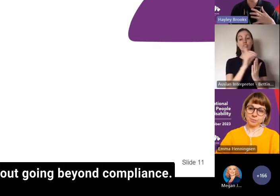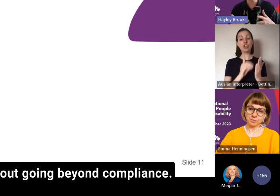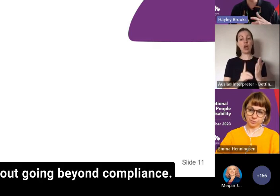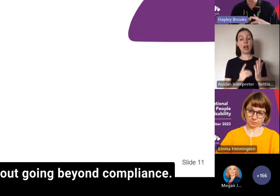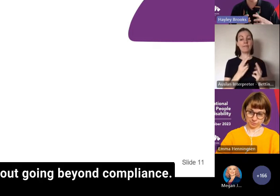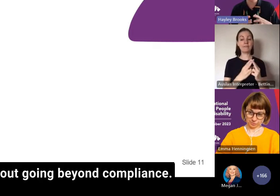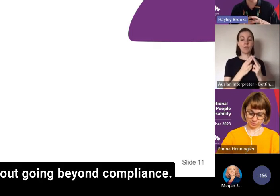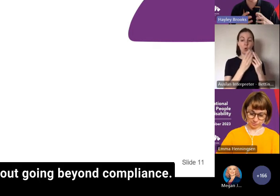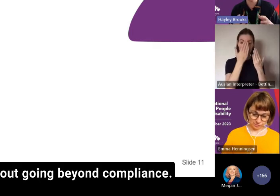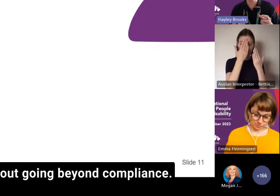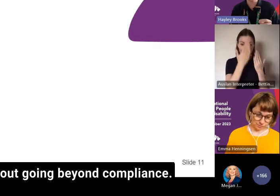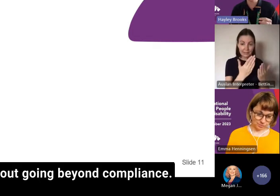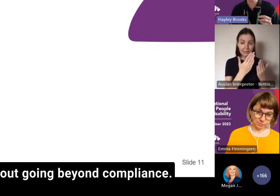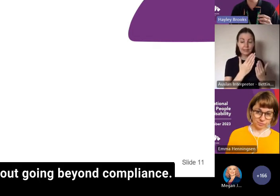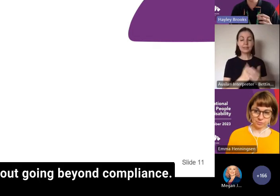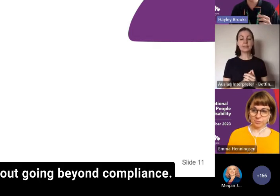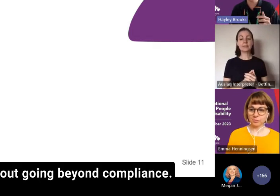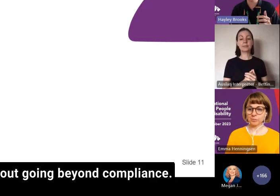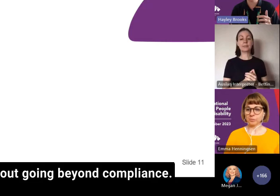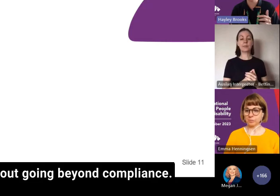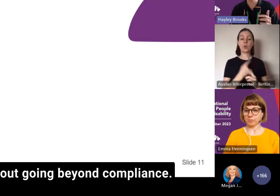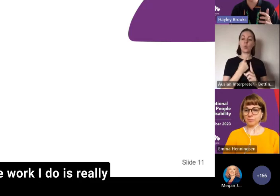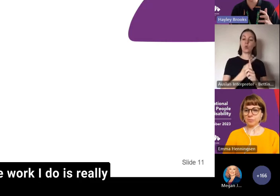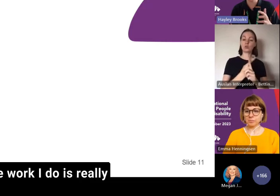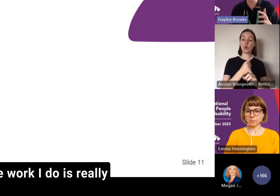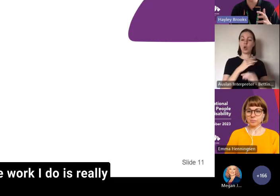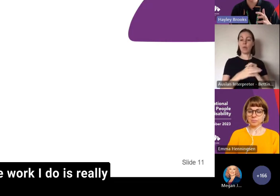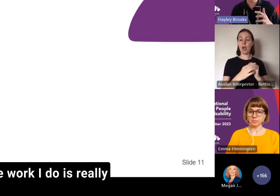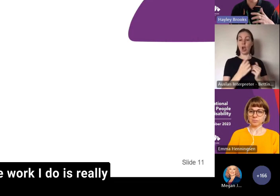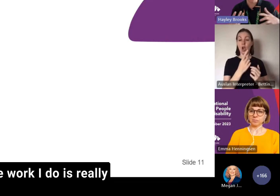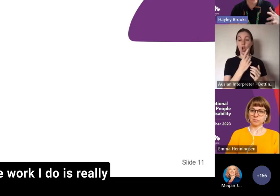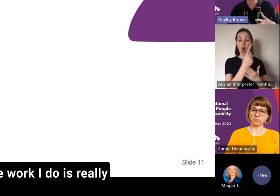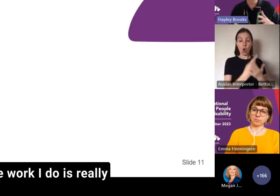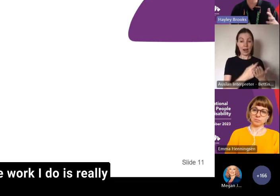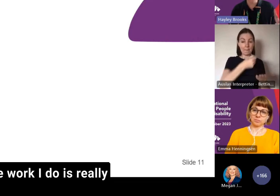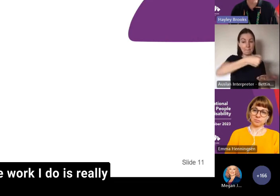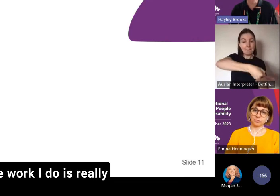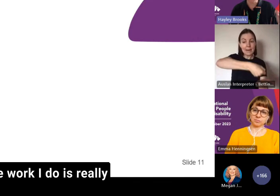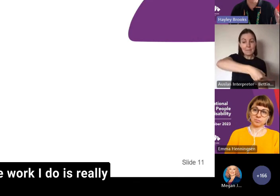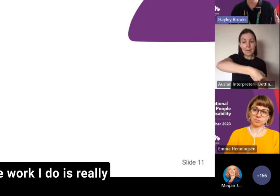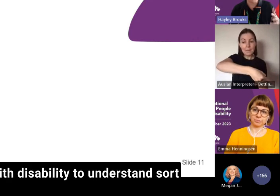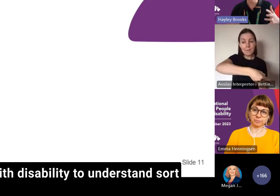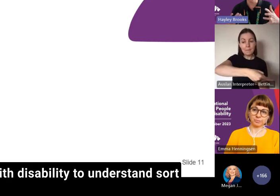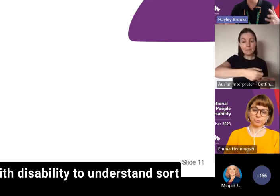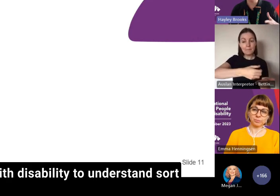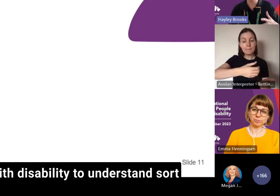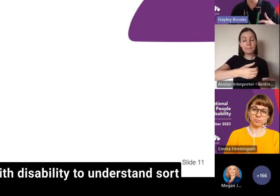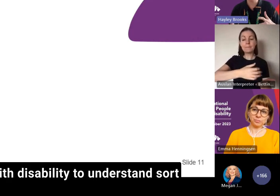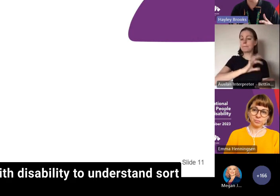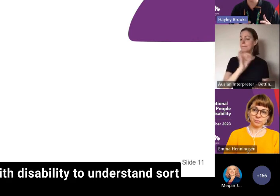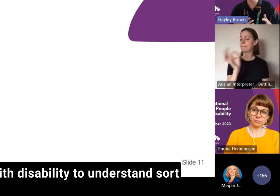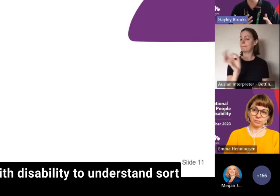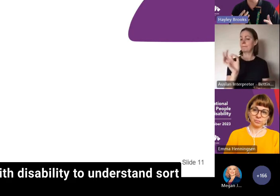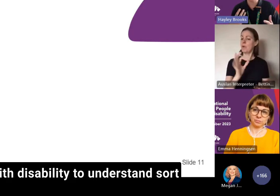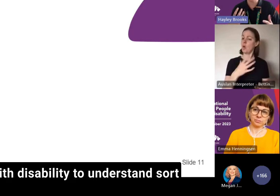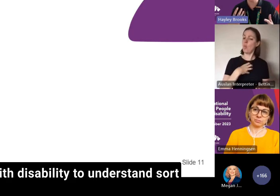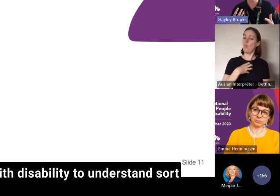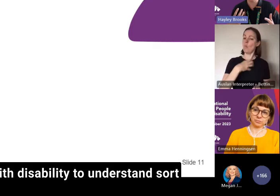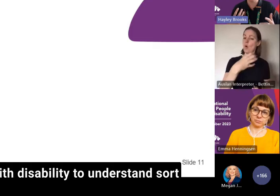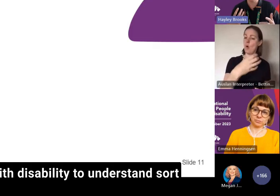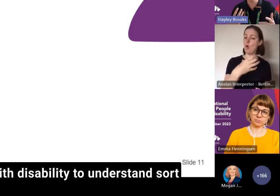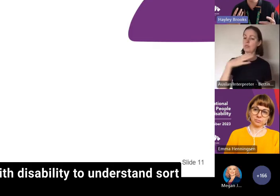well, we do talk about going beyond compliance. And so the work I do is really working with people with disability